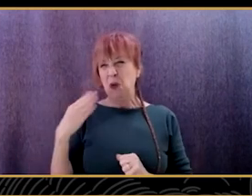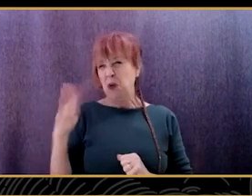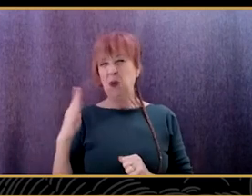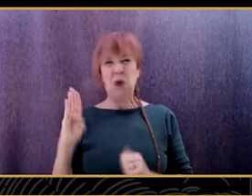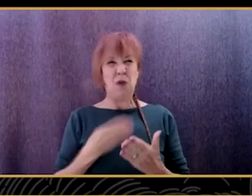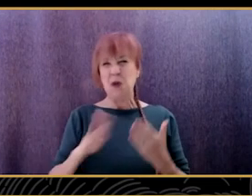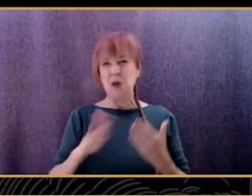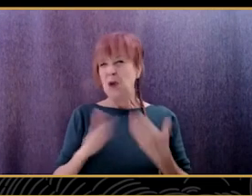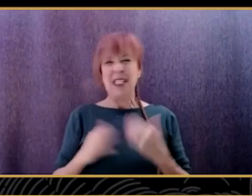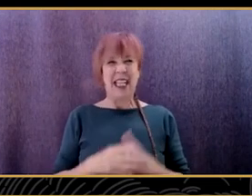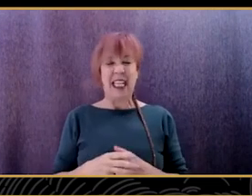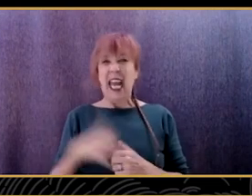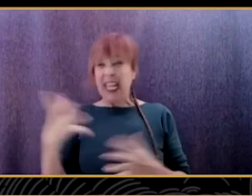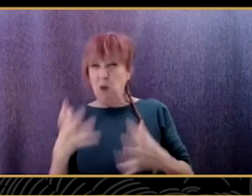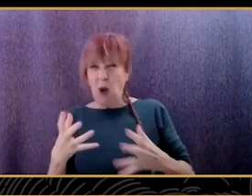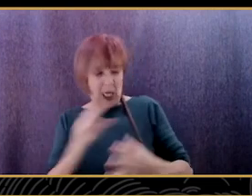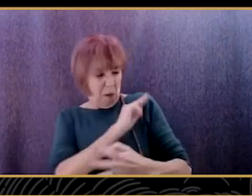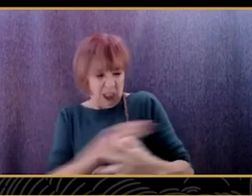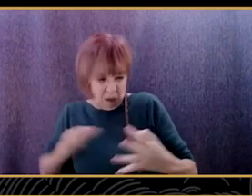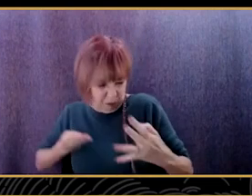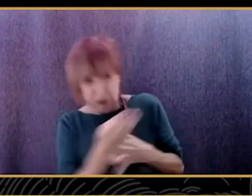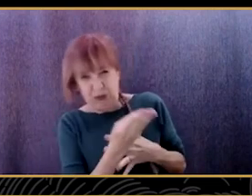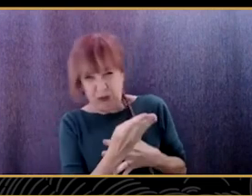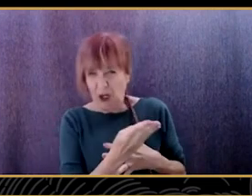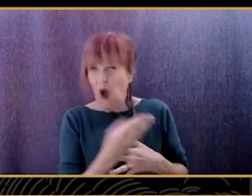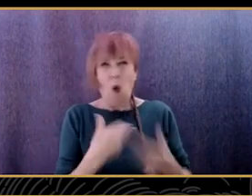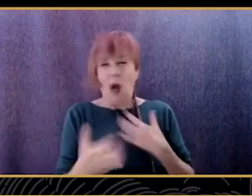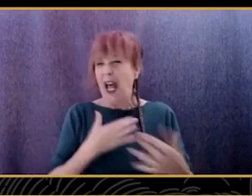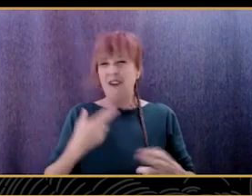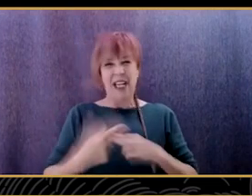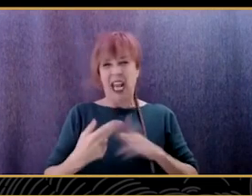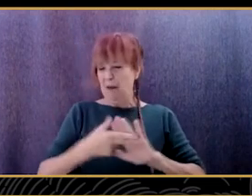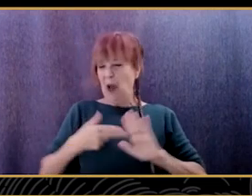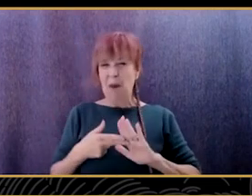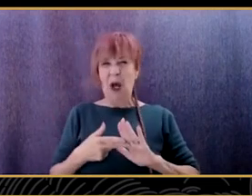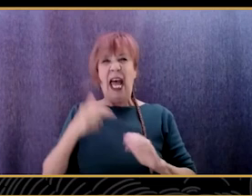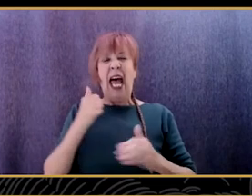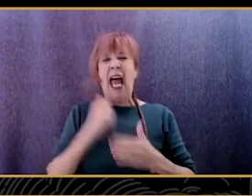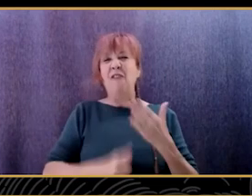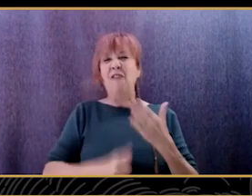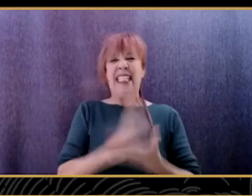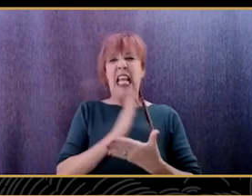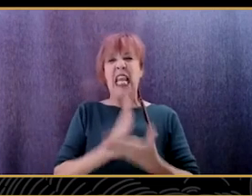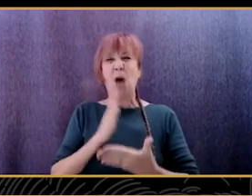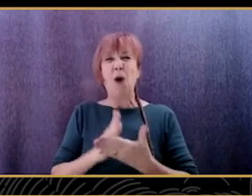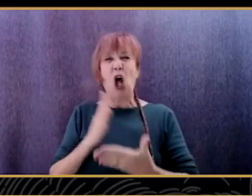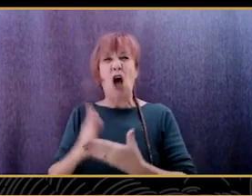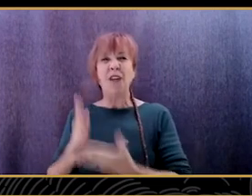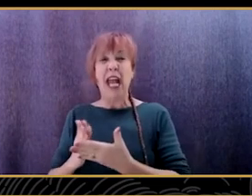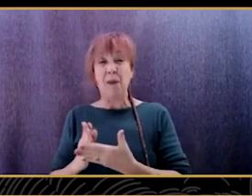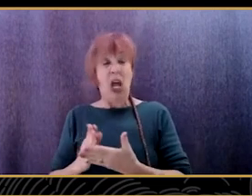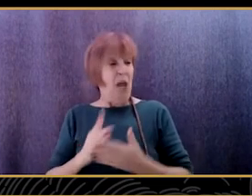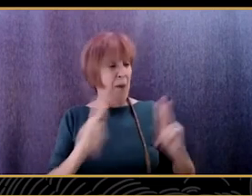wanted to shoot muscle through whatever I was called arm each syllable with tiny weapons so that no one could mistake me for